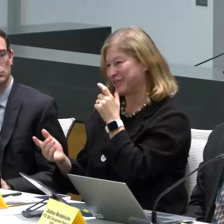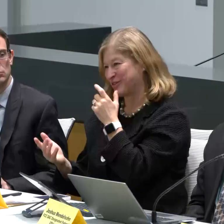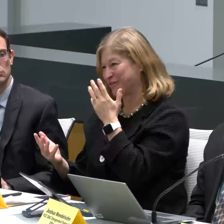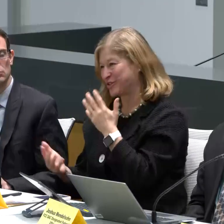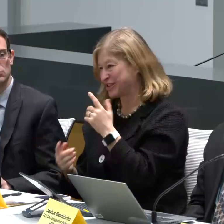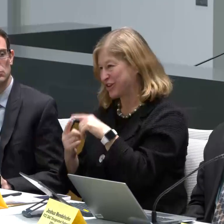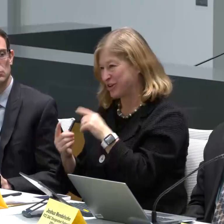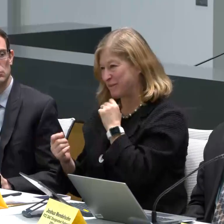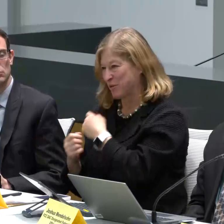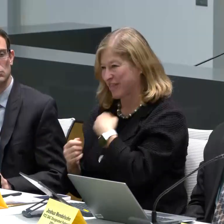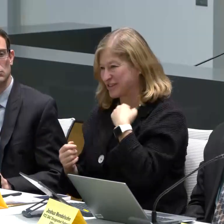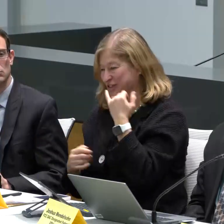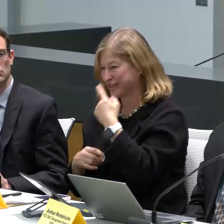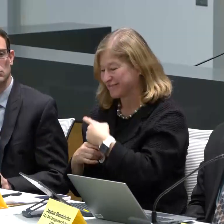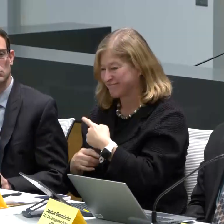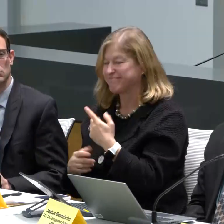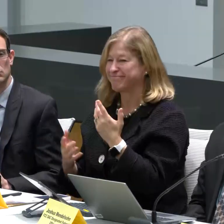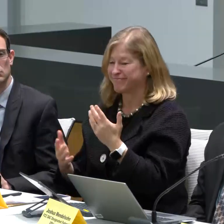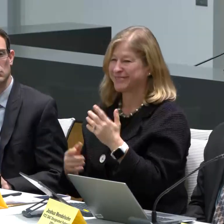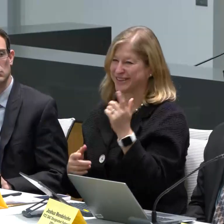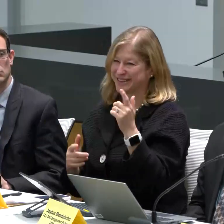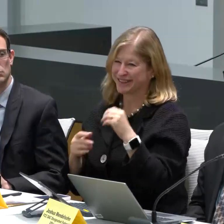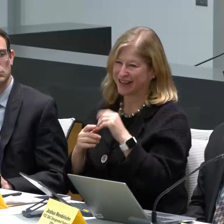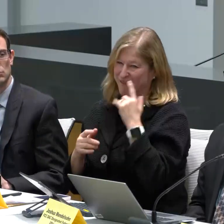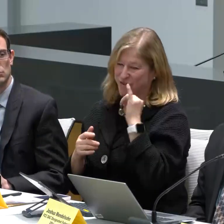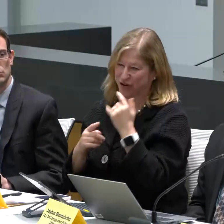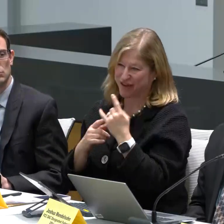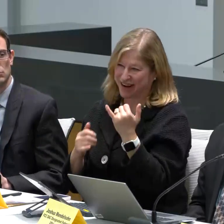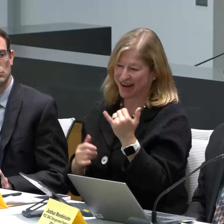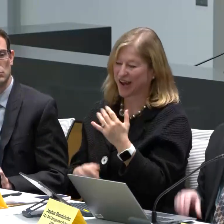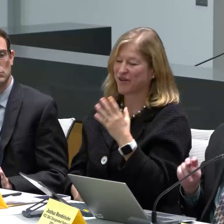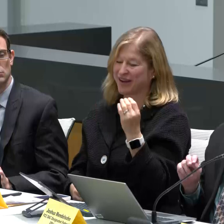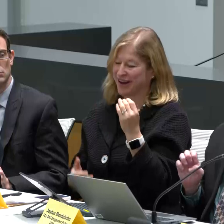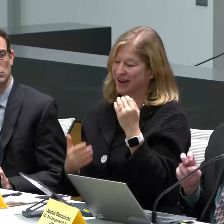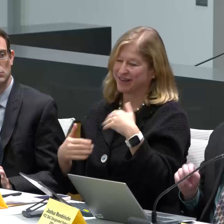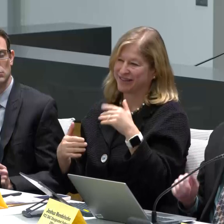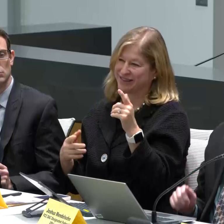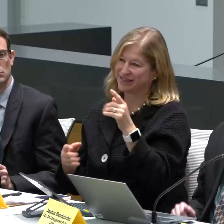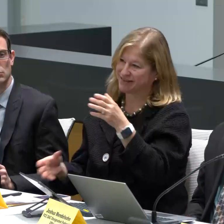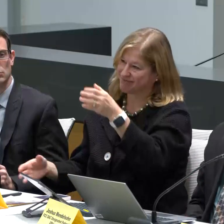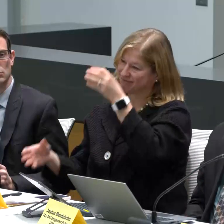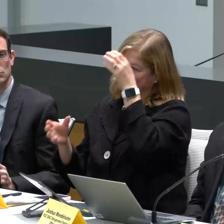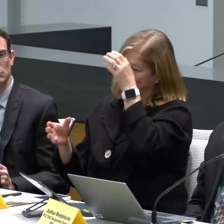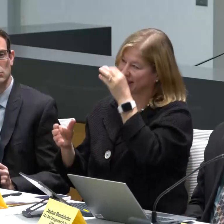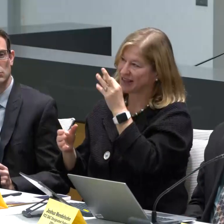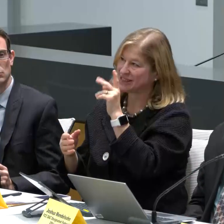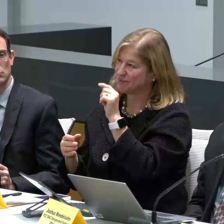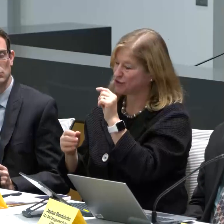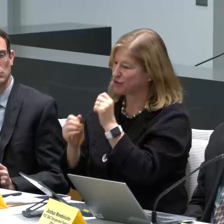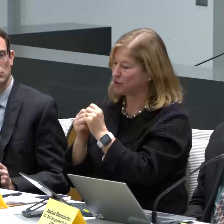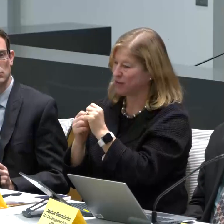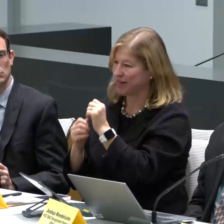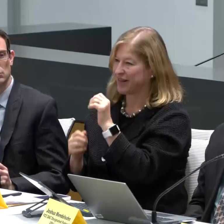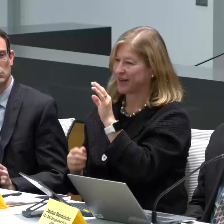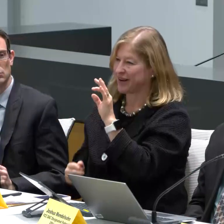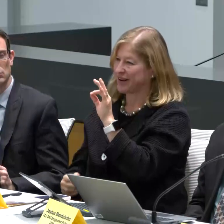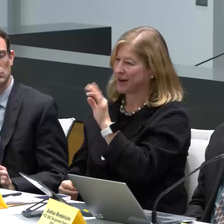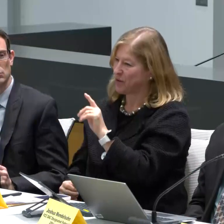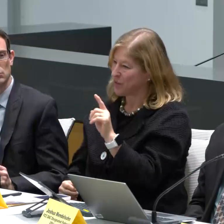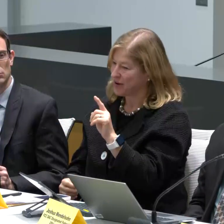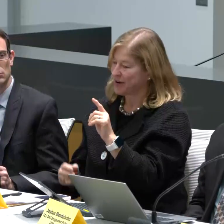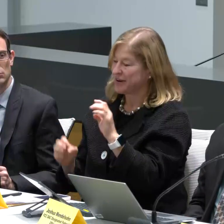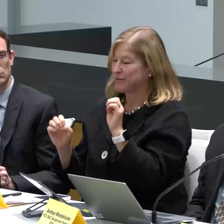Ray, who unfortunately was unable to be with us today. He is in California at the moment and very